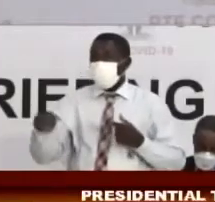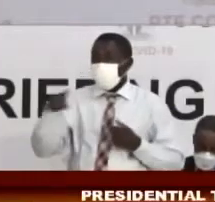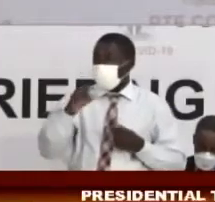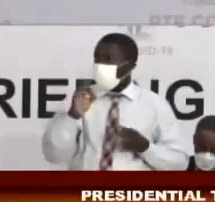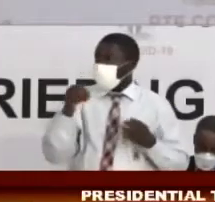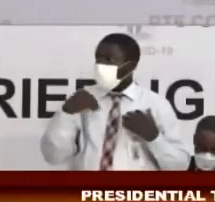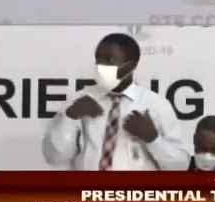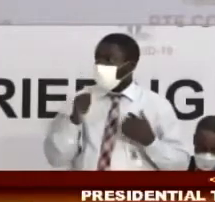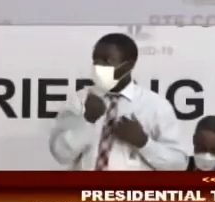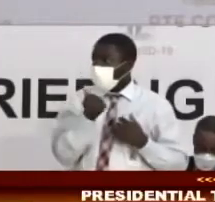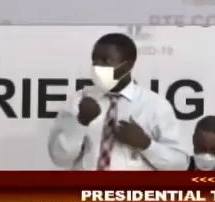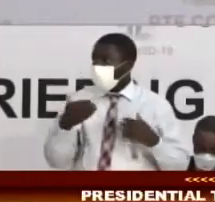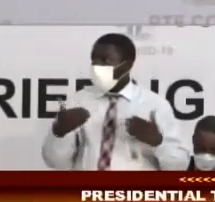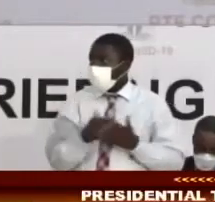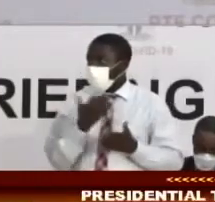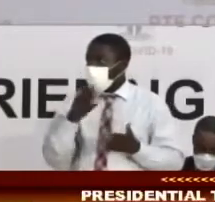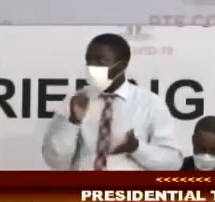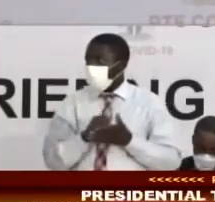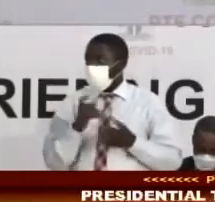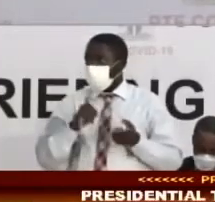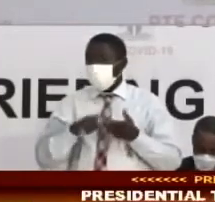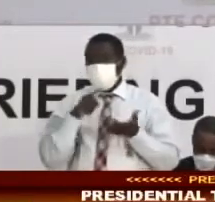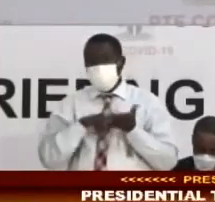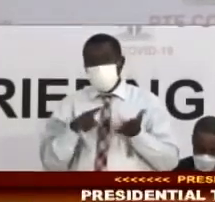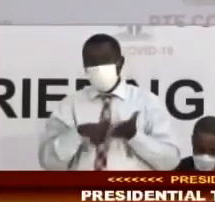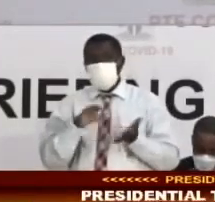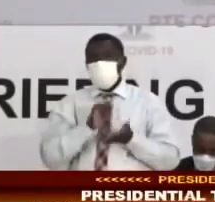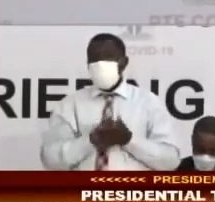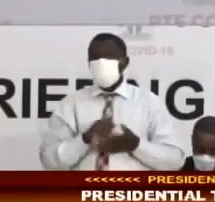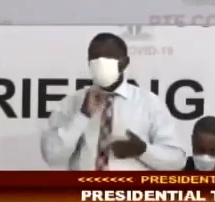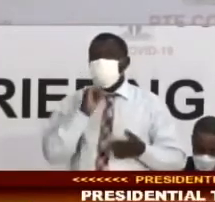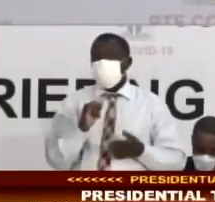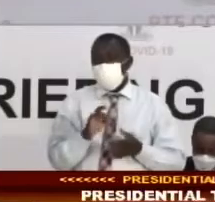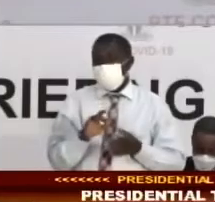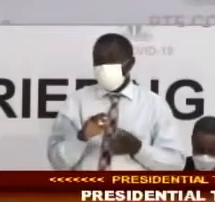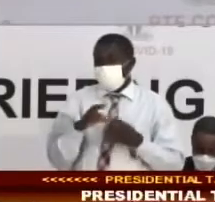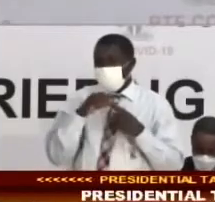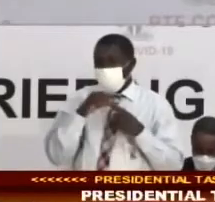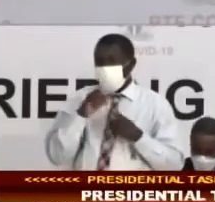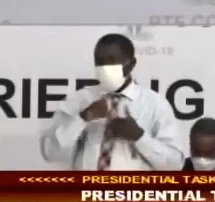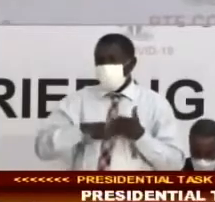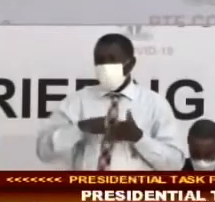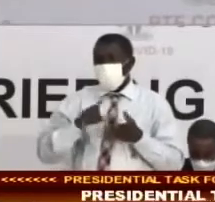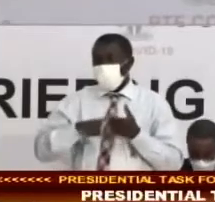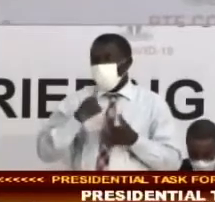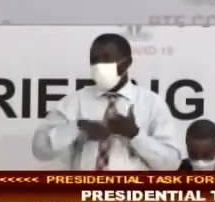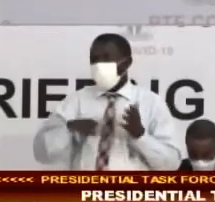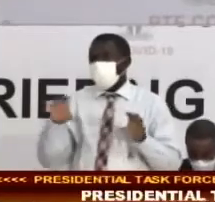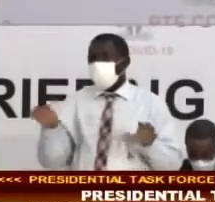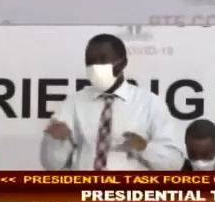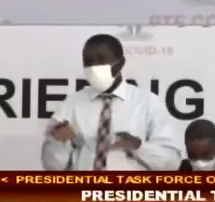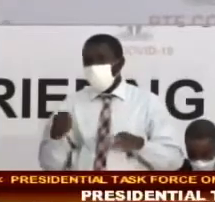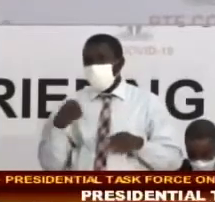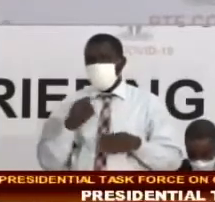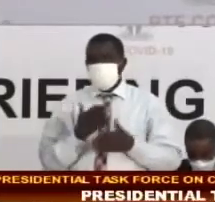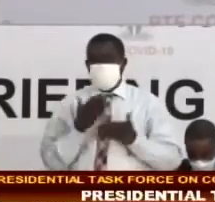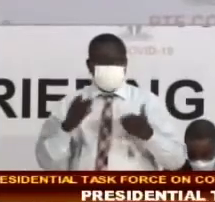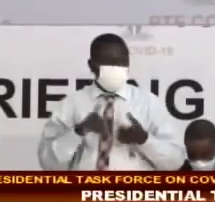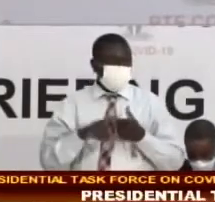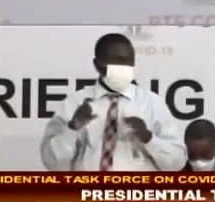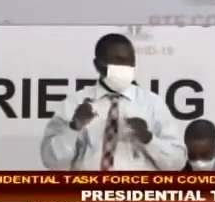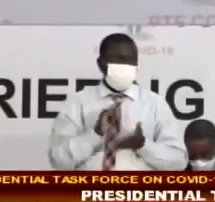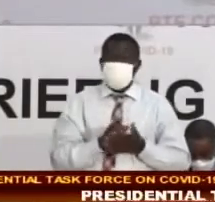new things you would like to explore that is unique to what you're doing and how it can better serve, we are available to do that. All